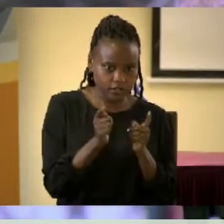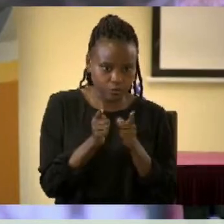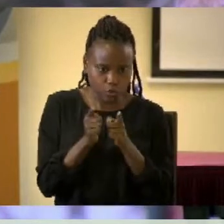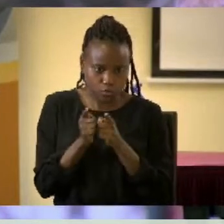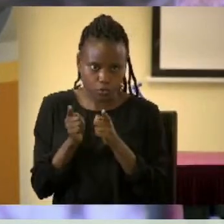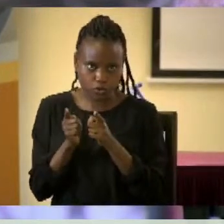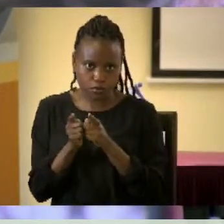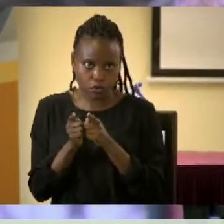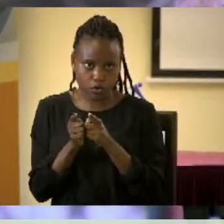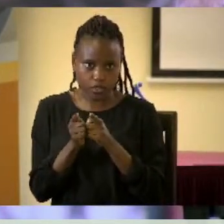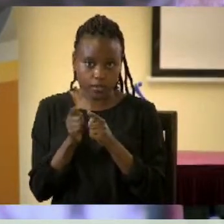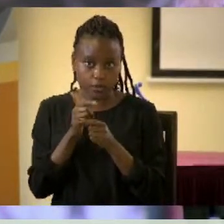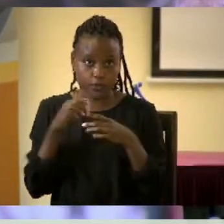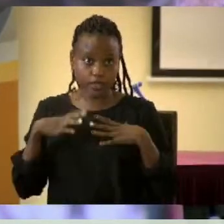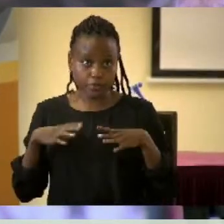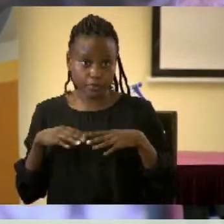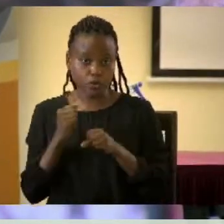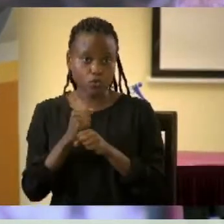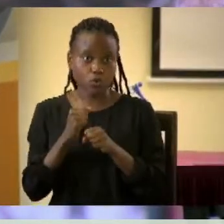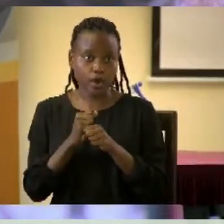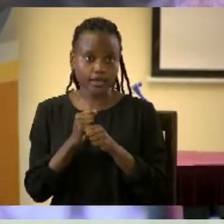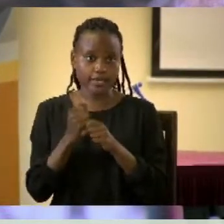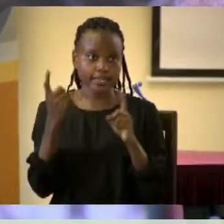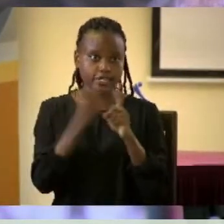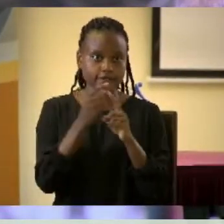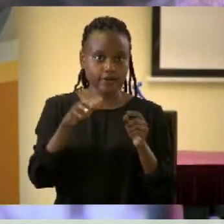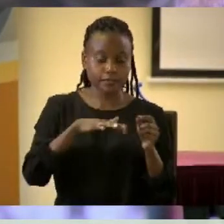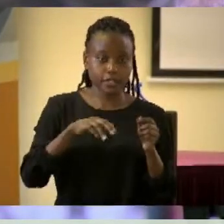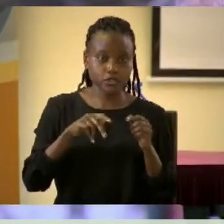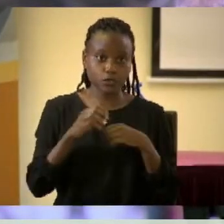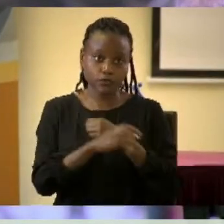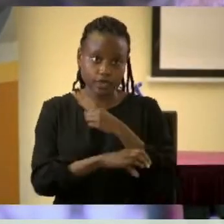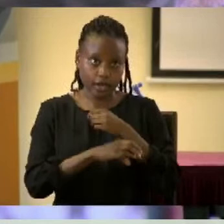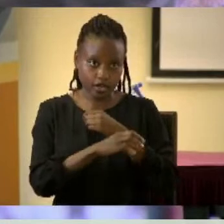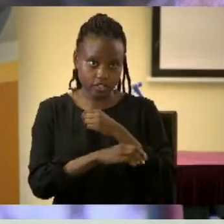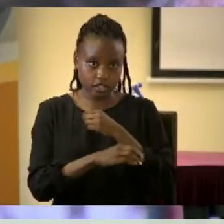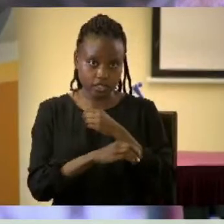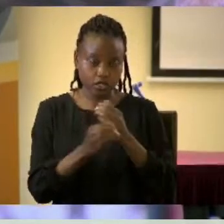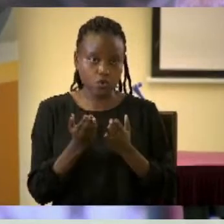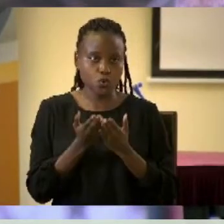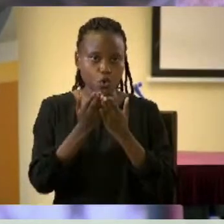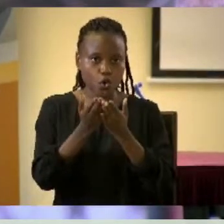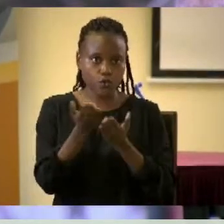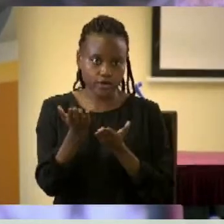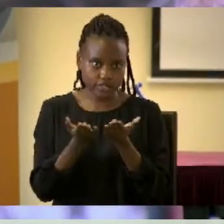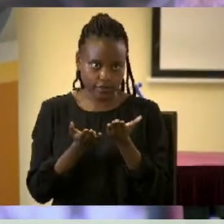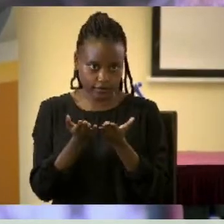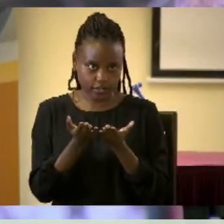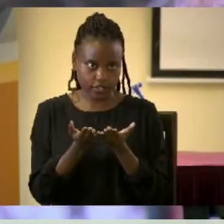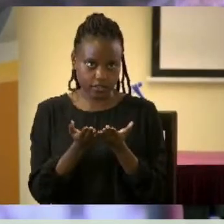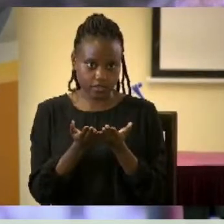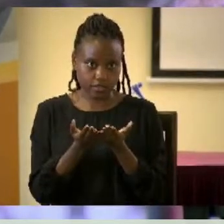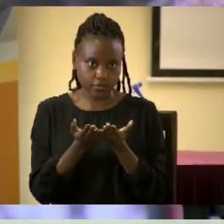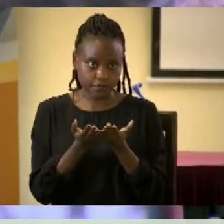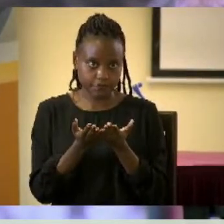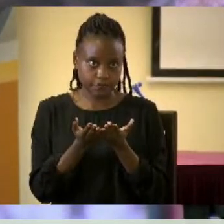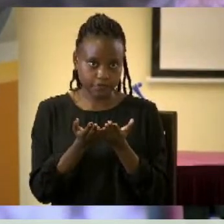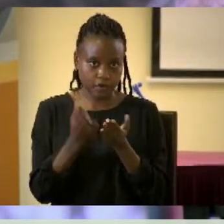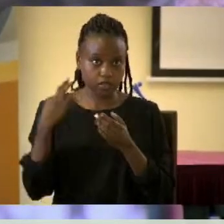who work across the country to offer legal aid services and representation to litigants in